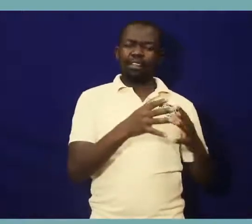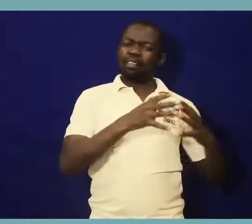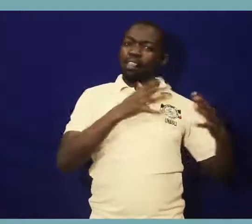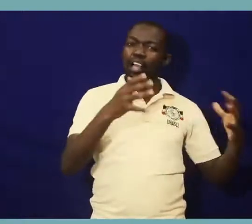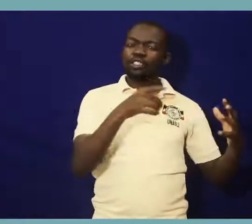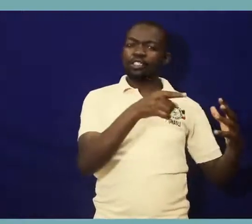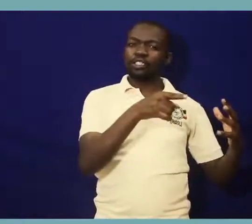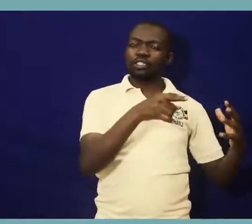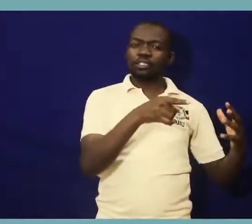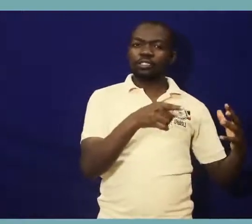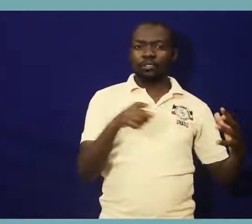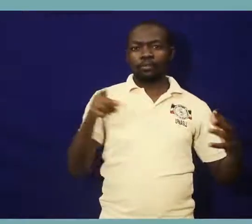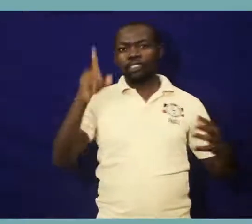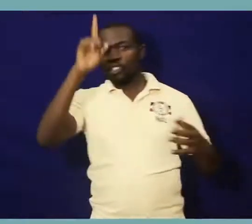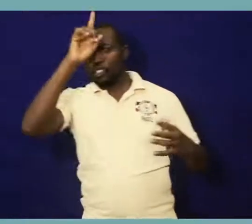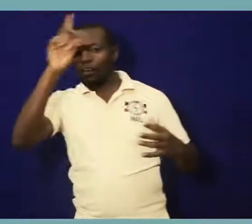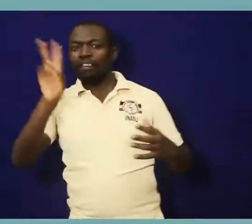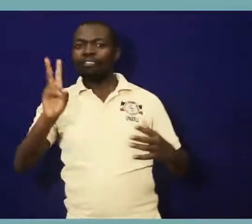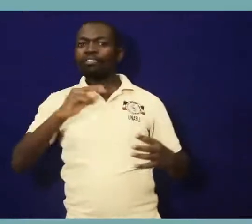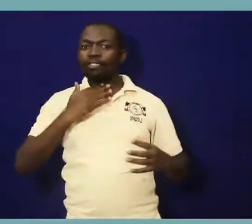It was an arms race.